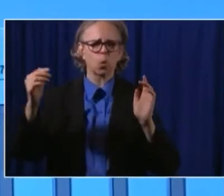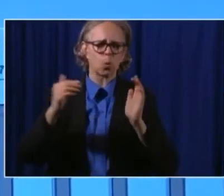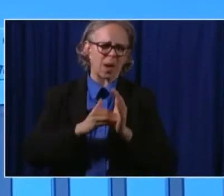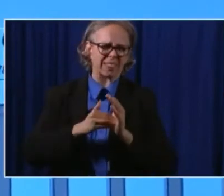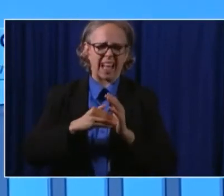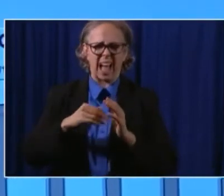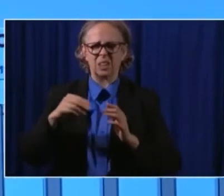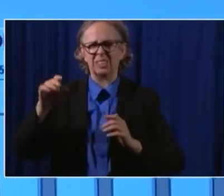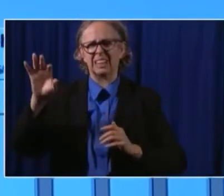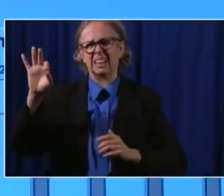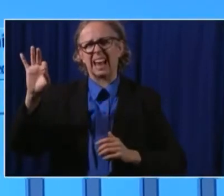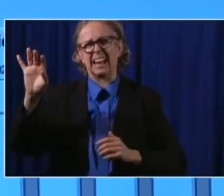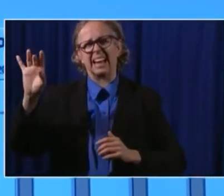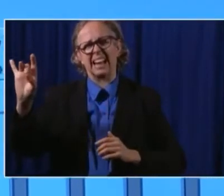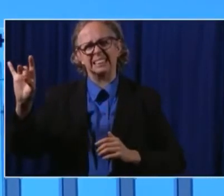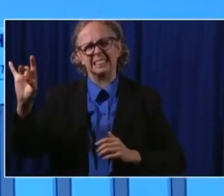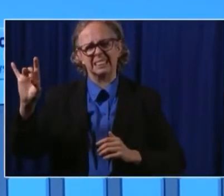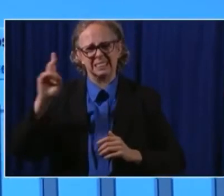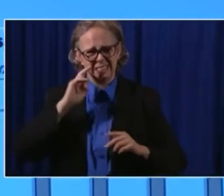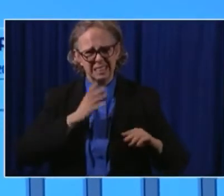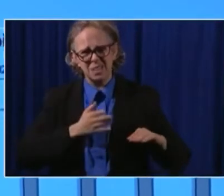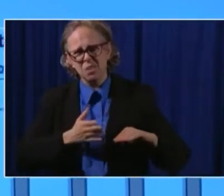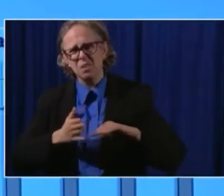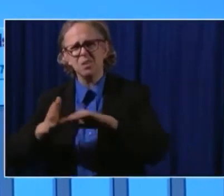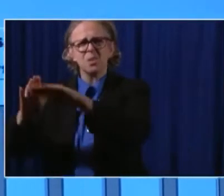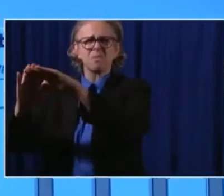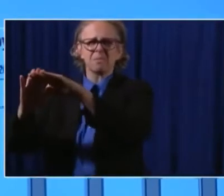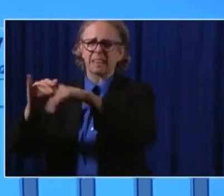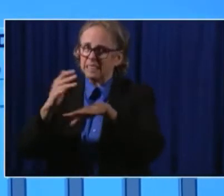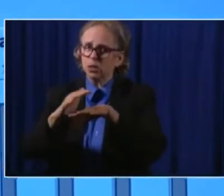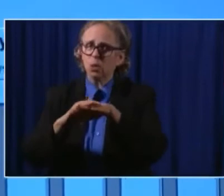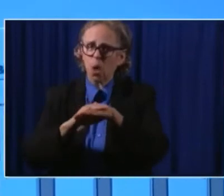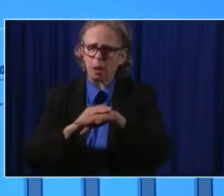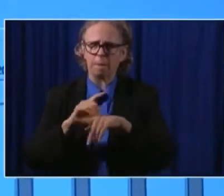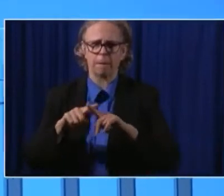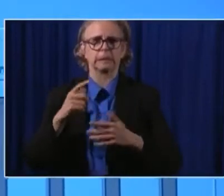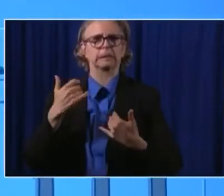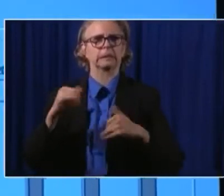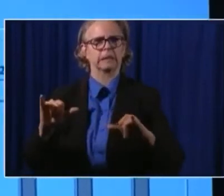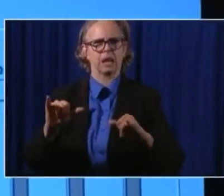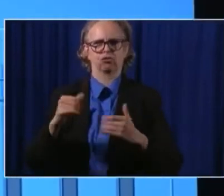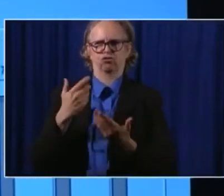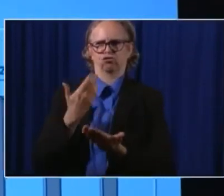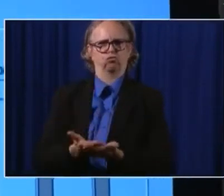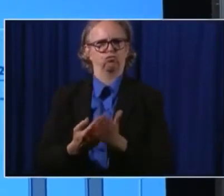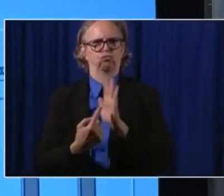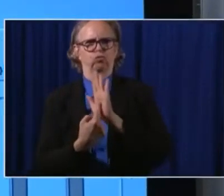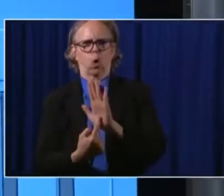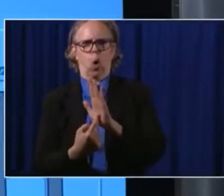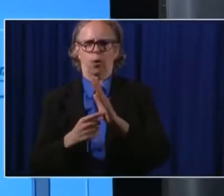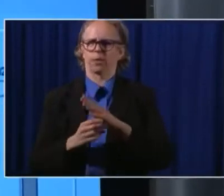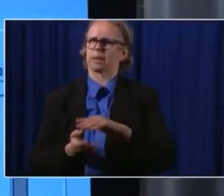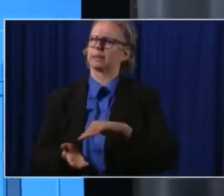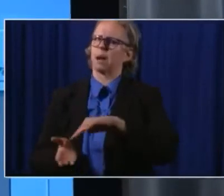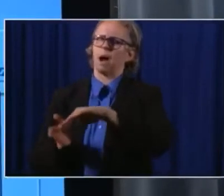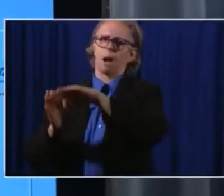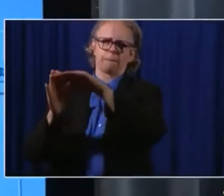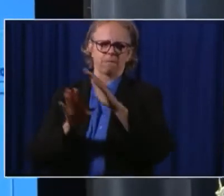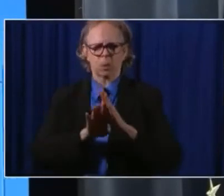it's a slow but steady increase in the number of patients that we have in our